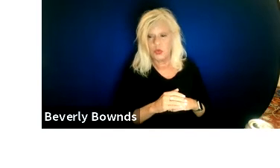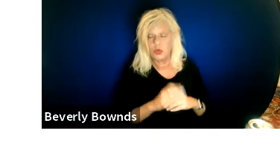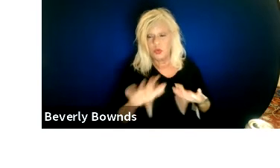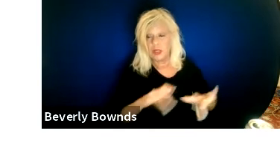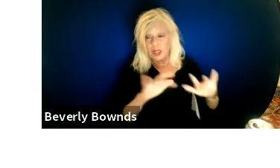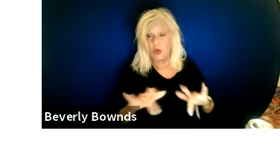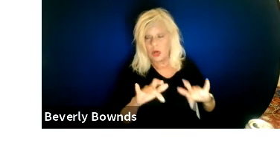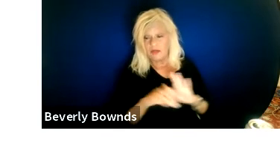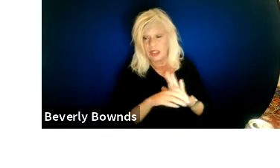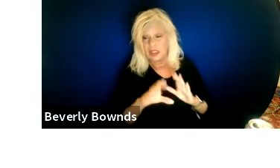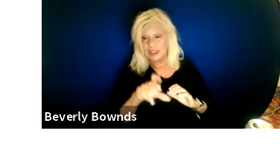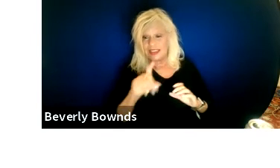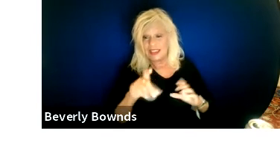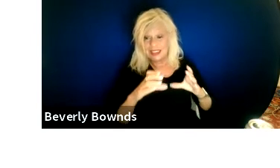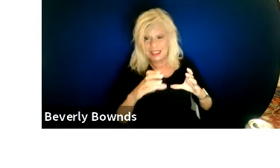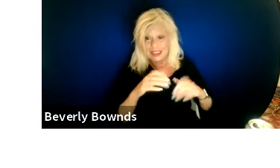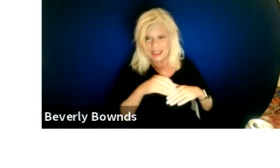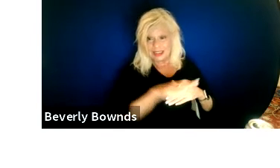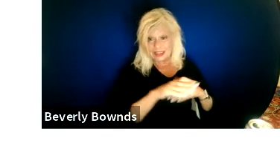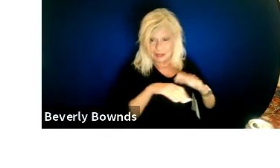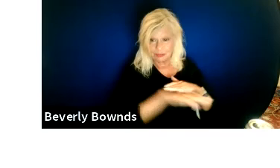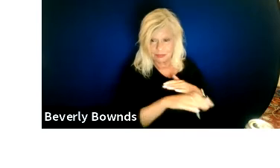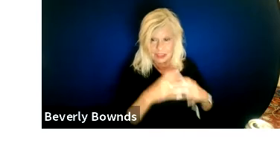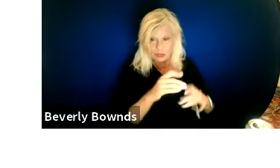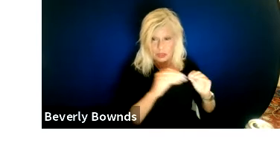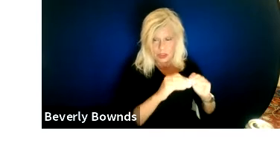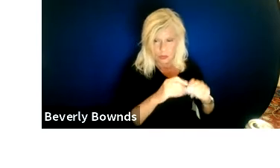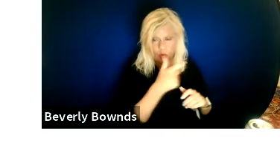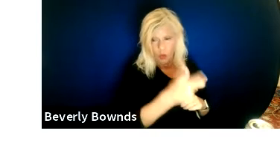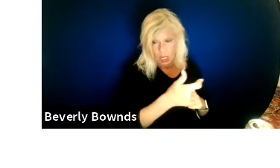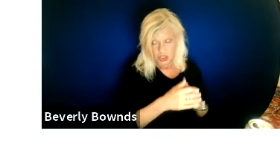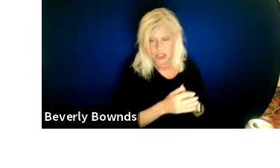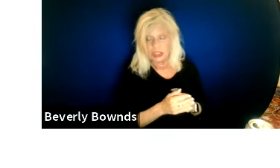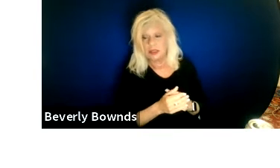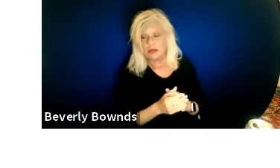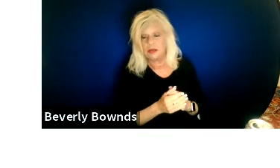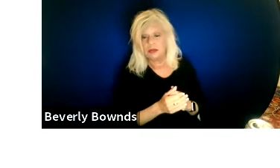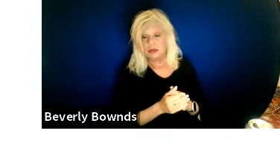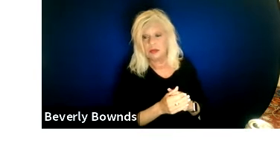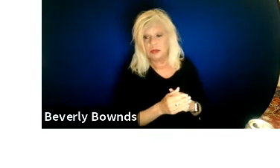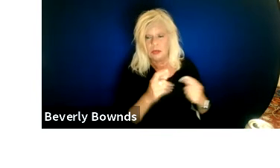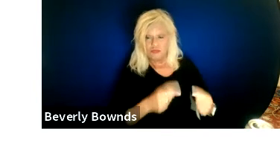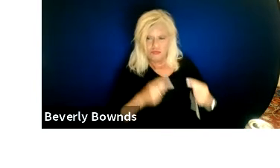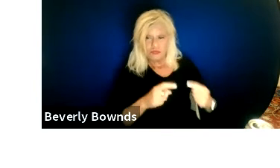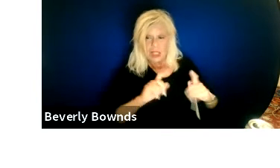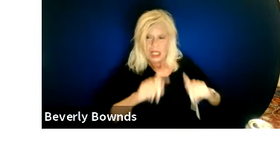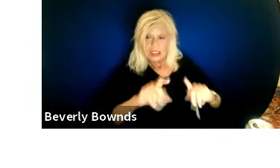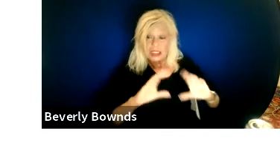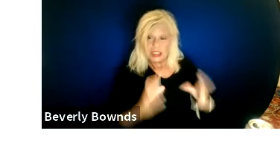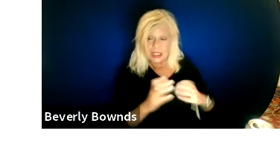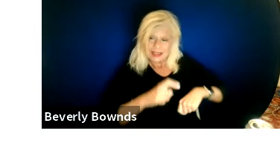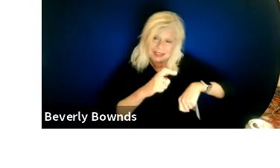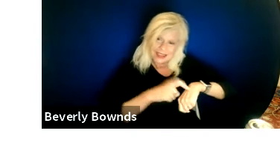that they may be interested more in watching. Maybe they are having difficulty attending the classes because